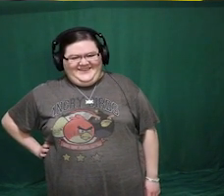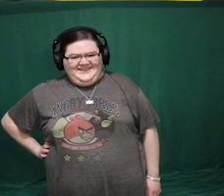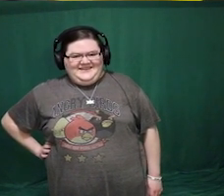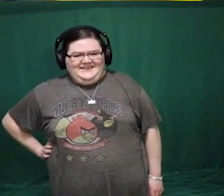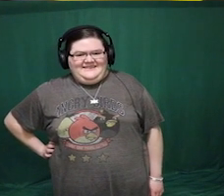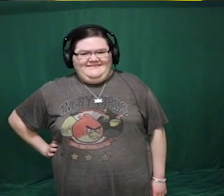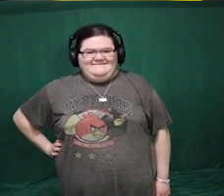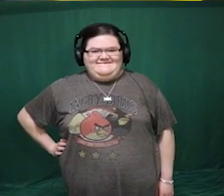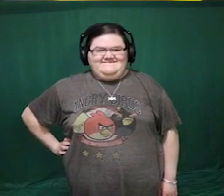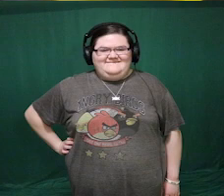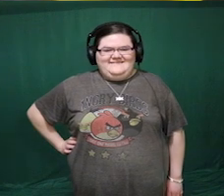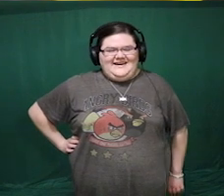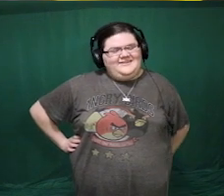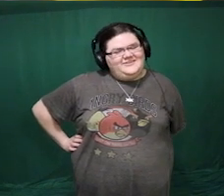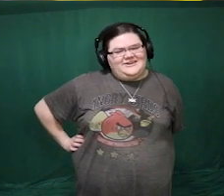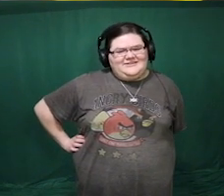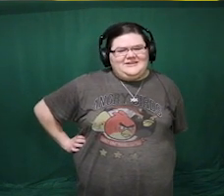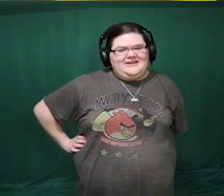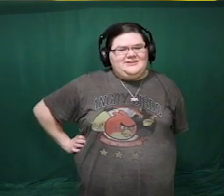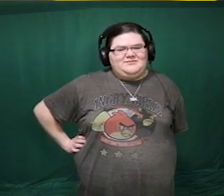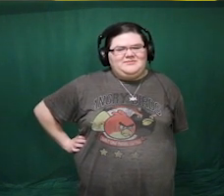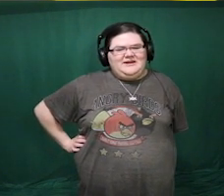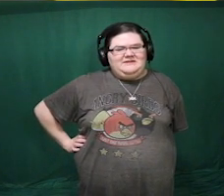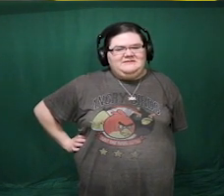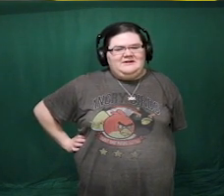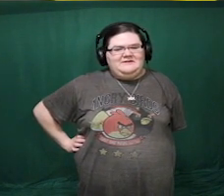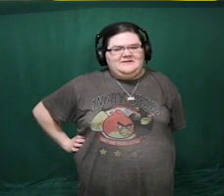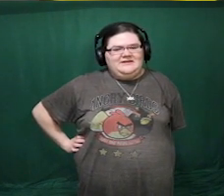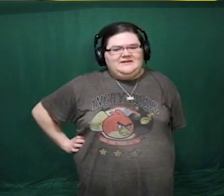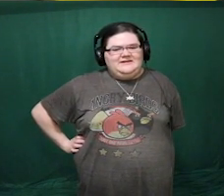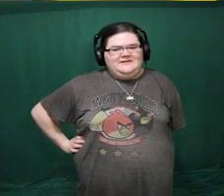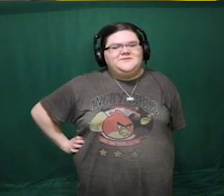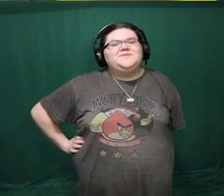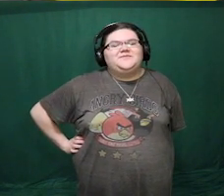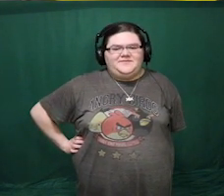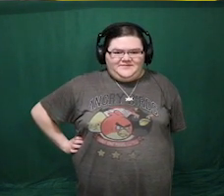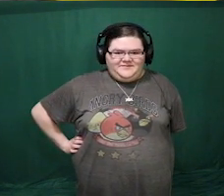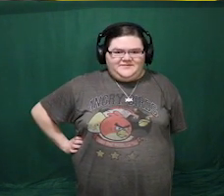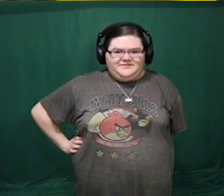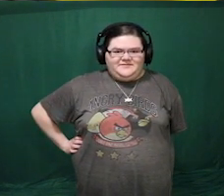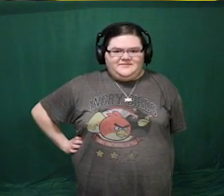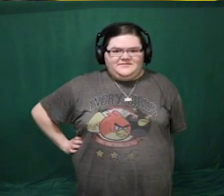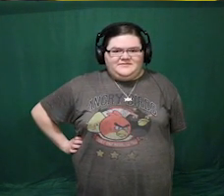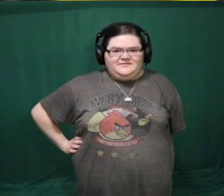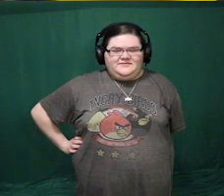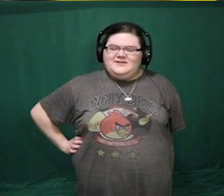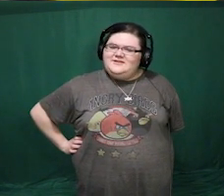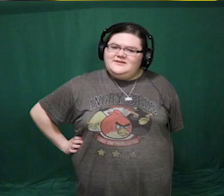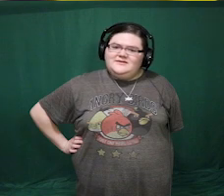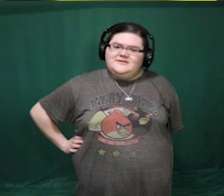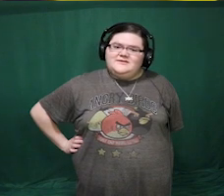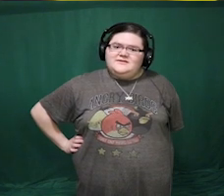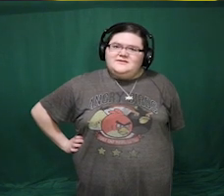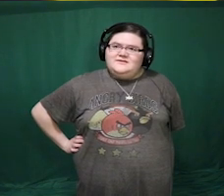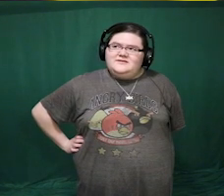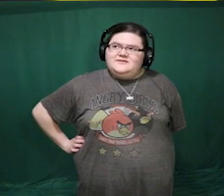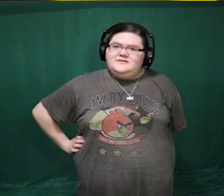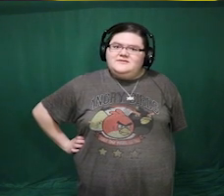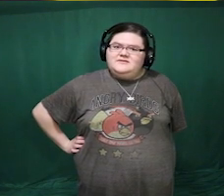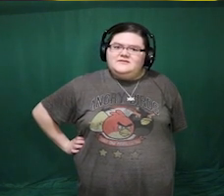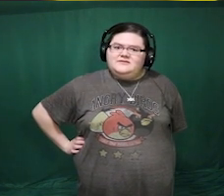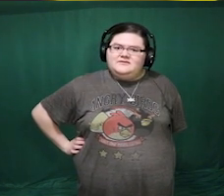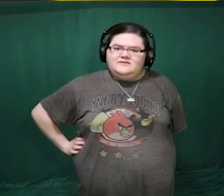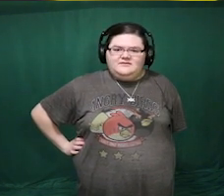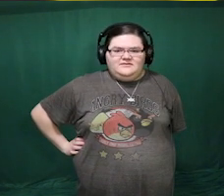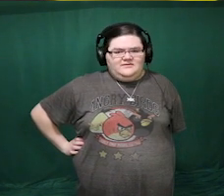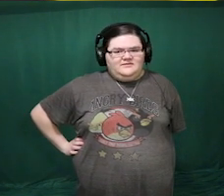exports. Who else exports petrol? I heard JJ say Egypt, but I don't know. I was thinking Middle East places, but. Is it? Well, why has no one picked